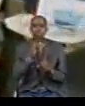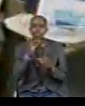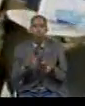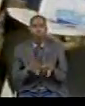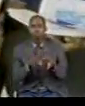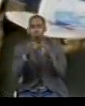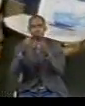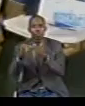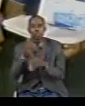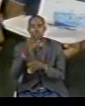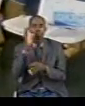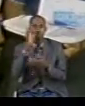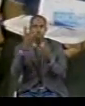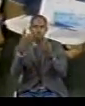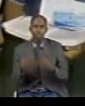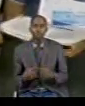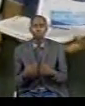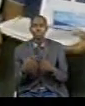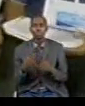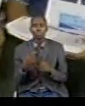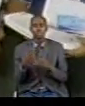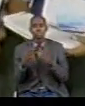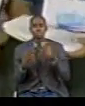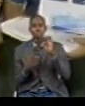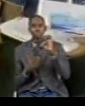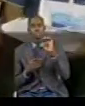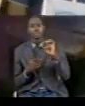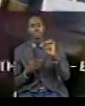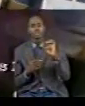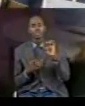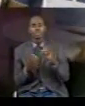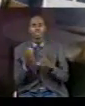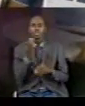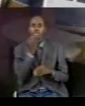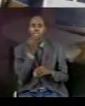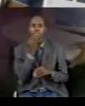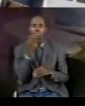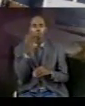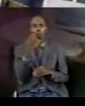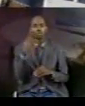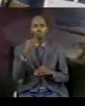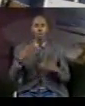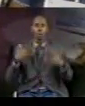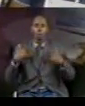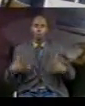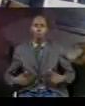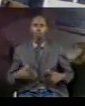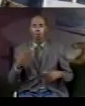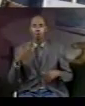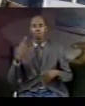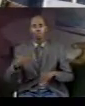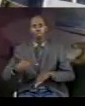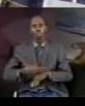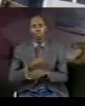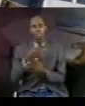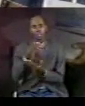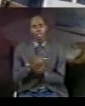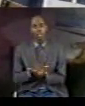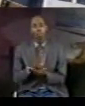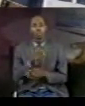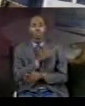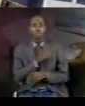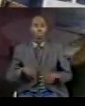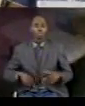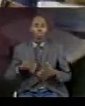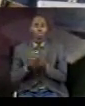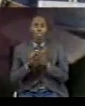will come. E, you eat of the body of the Lamb. The Lord who had given himself to